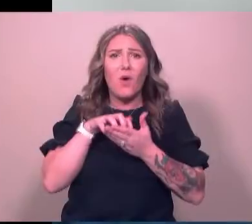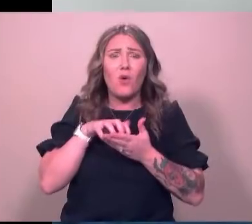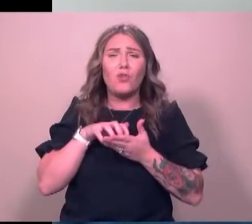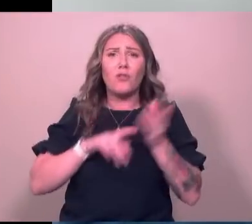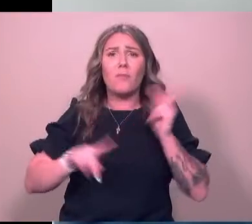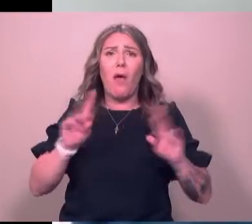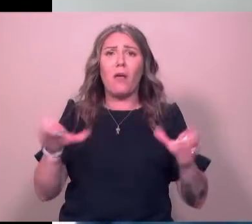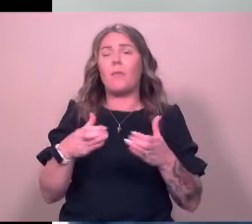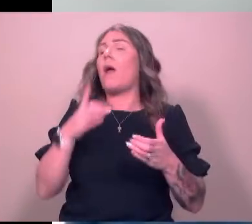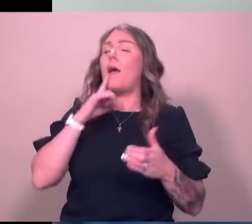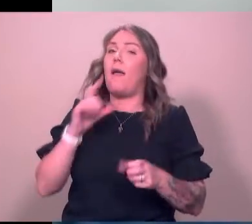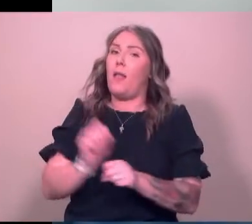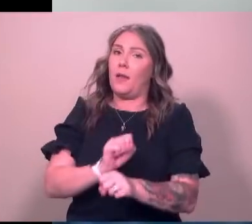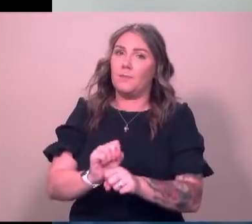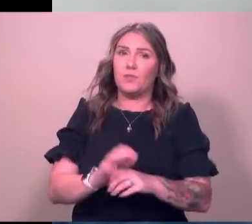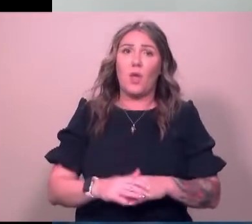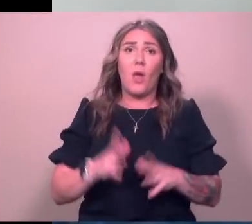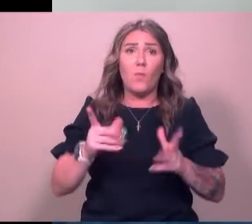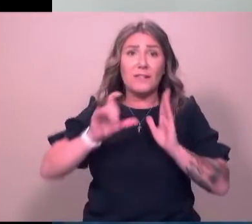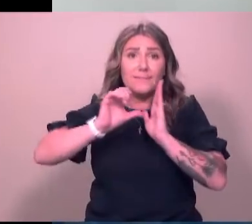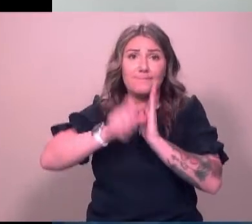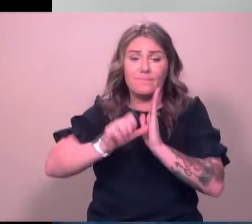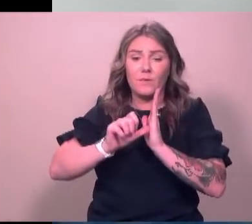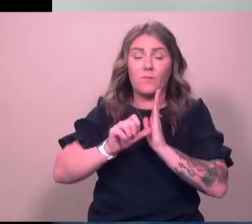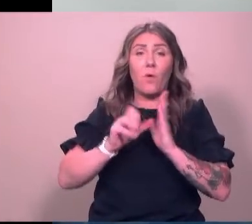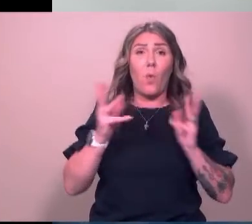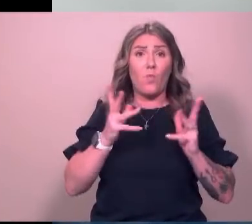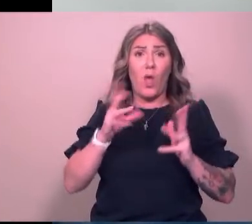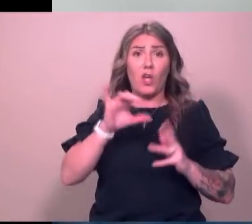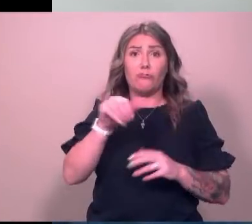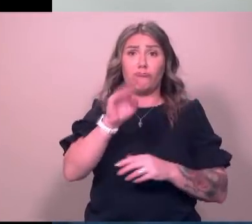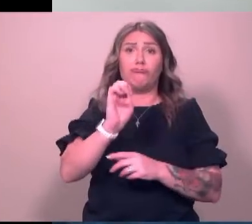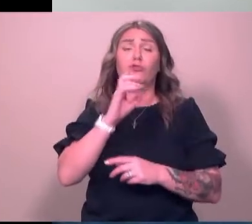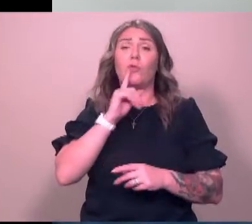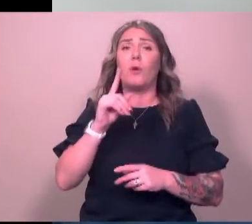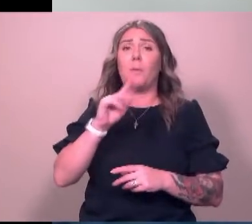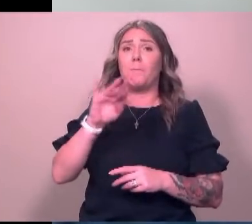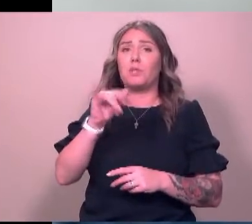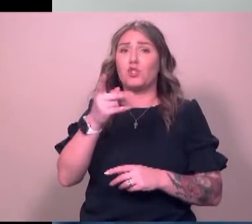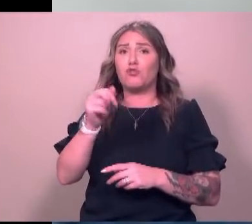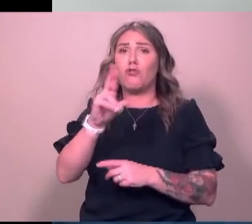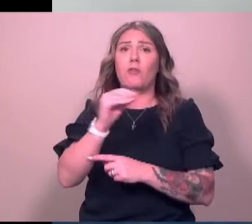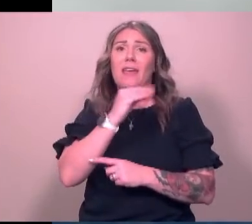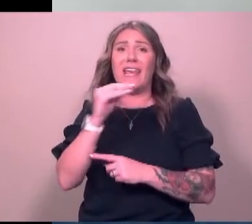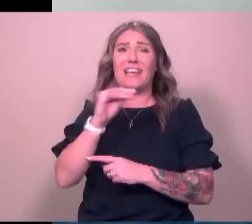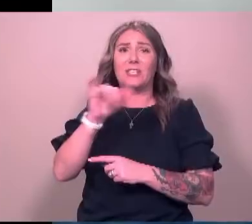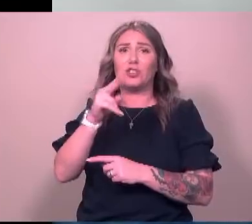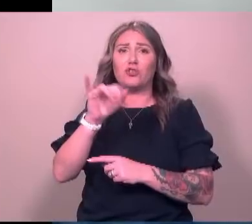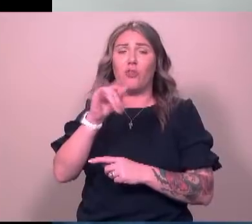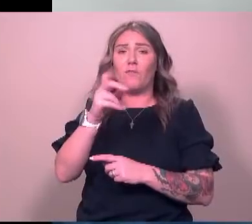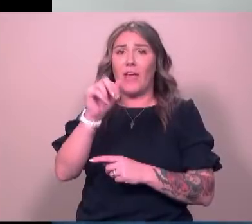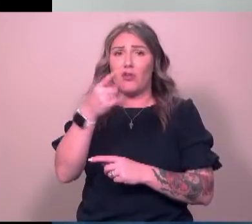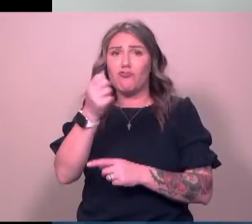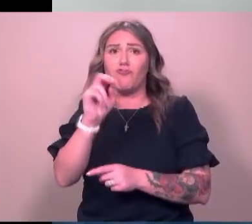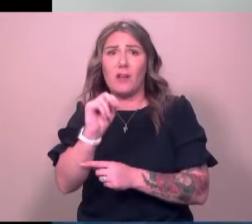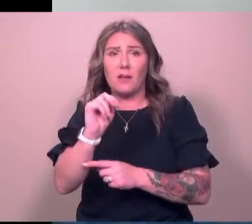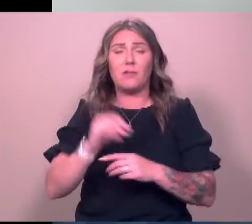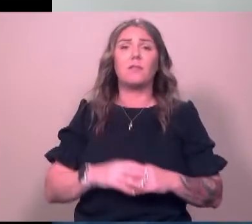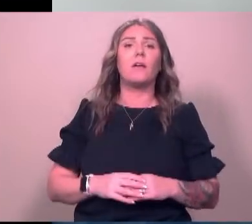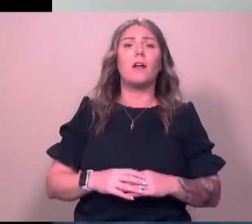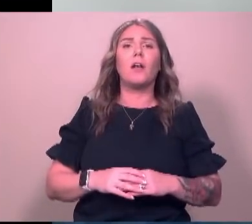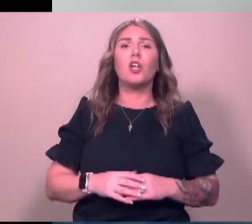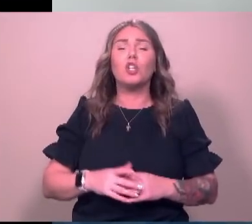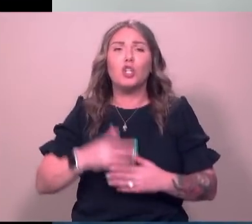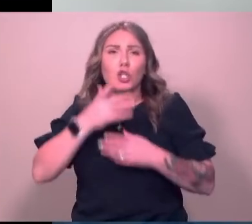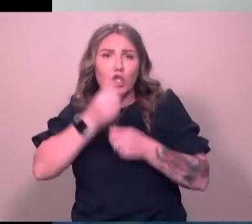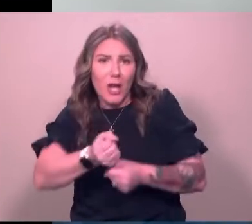Absolutely. And I just want to reiterate what Joe Kansas, what Joe Missouri, what Joe Veteran needs to know is please trust us to